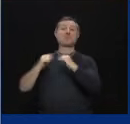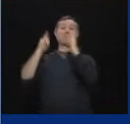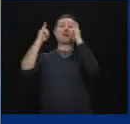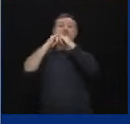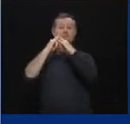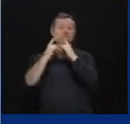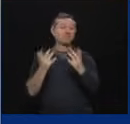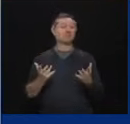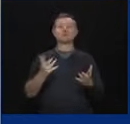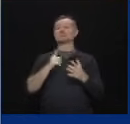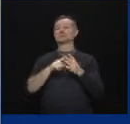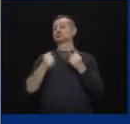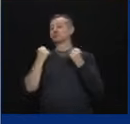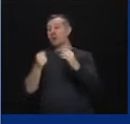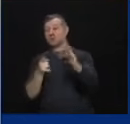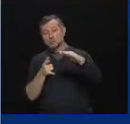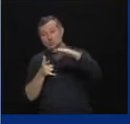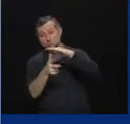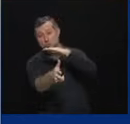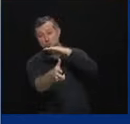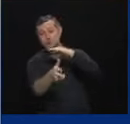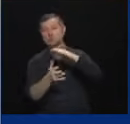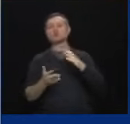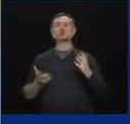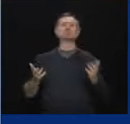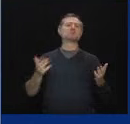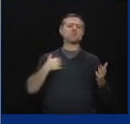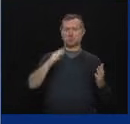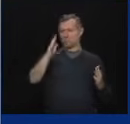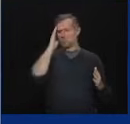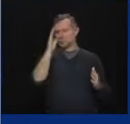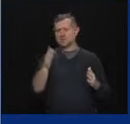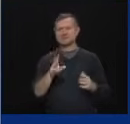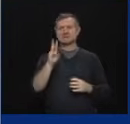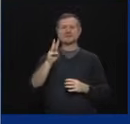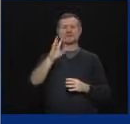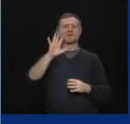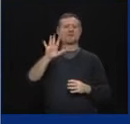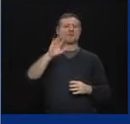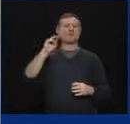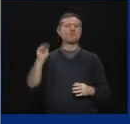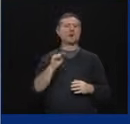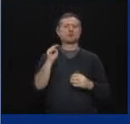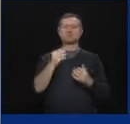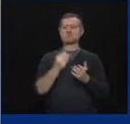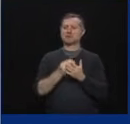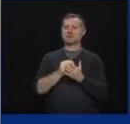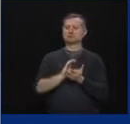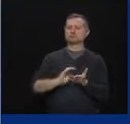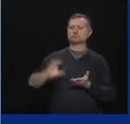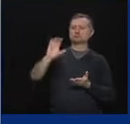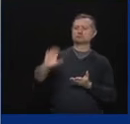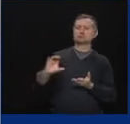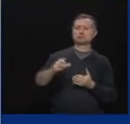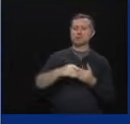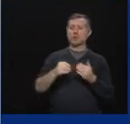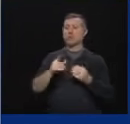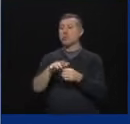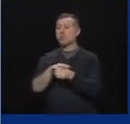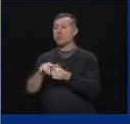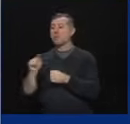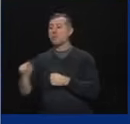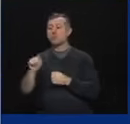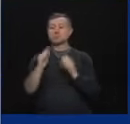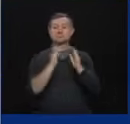But again, I wanted to allocate $65 million to support the local efforts so they're ready. They've already identified over 200 vaccination